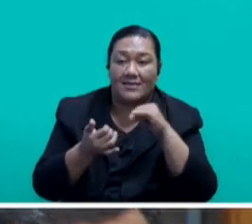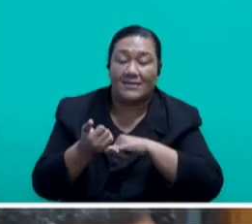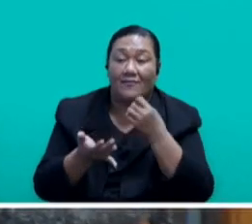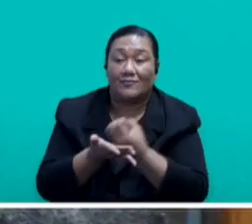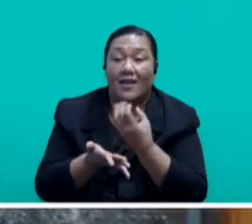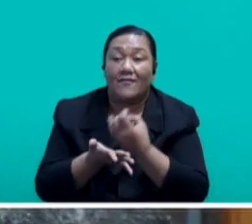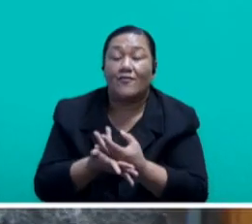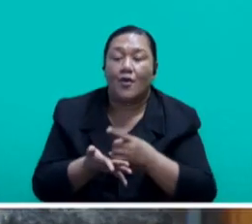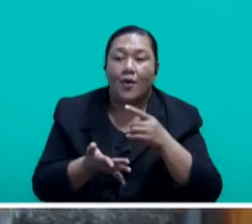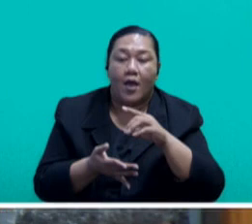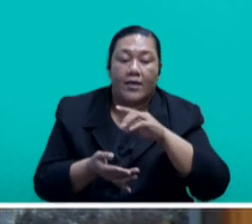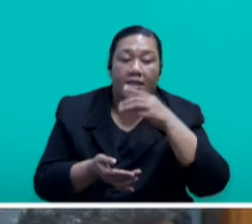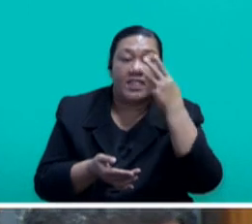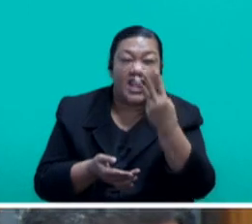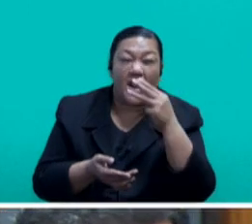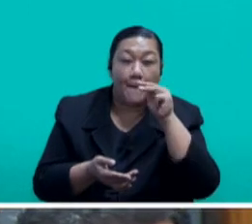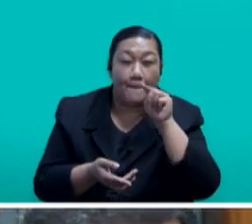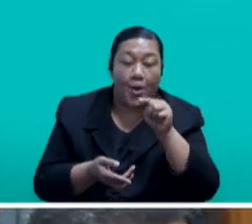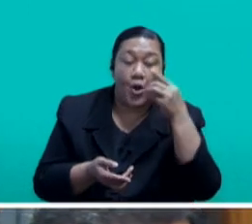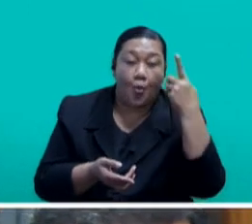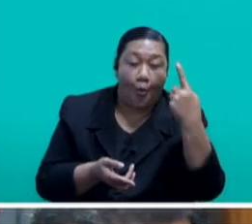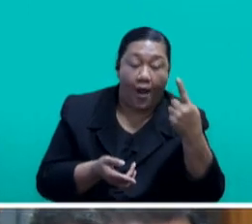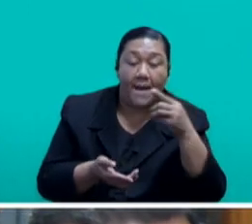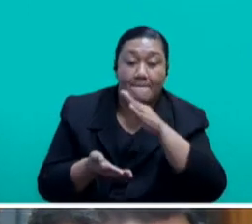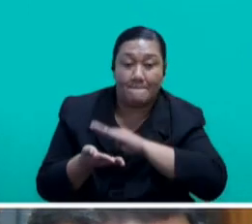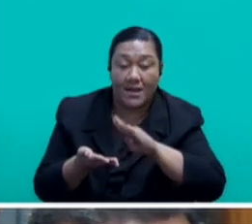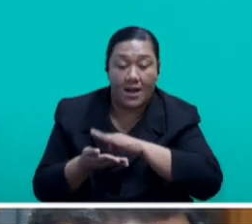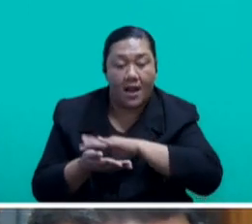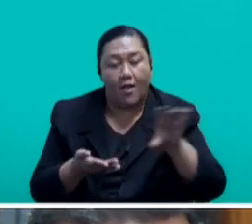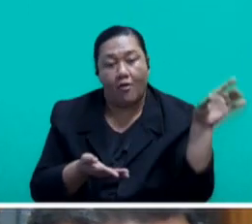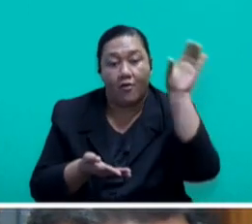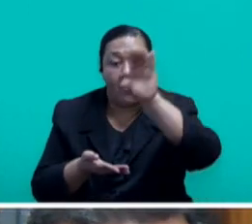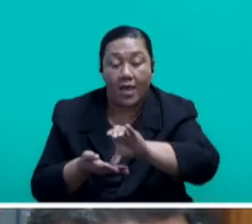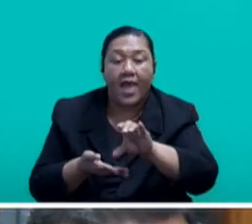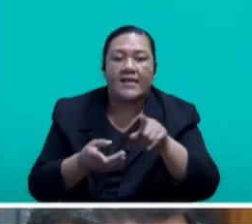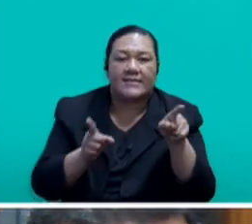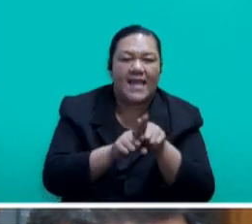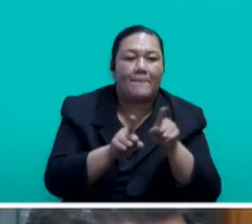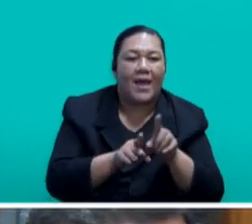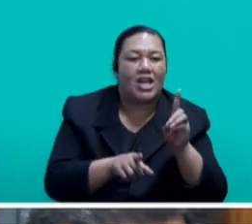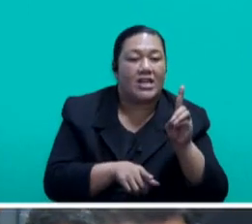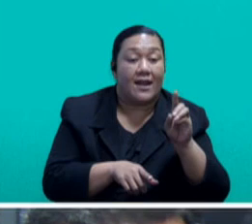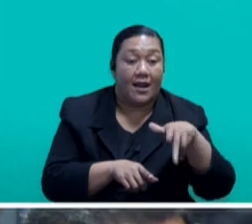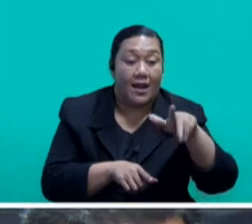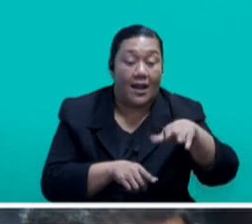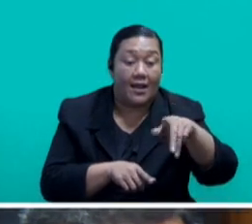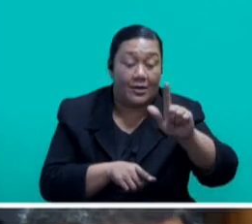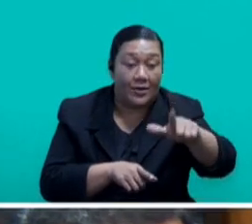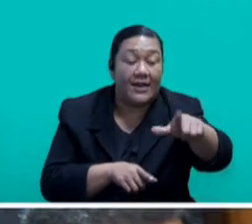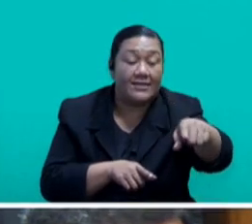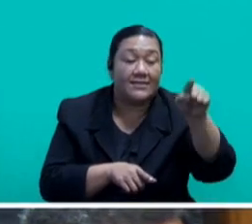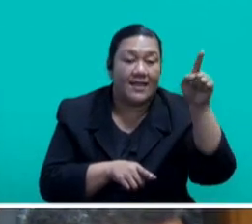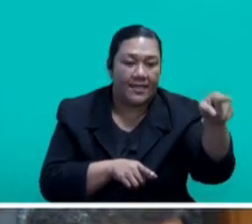reallocation of 3.9 million and preparatory works for the Raketi mini market is commendable. One of